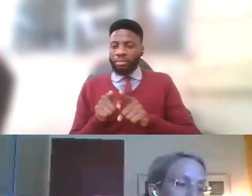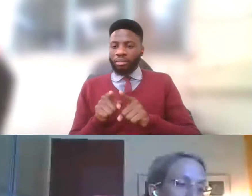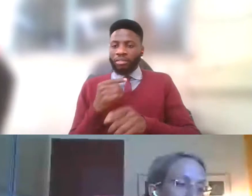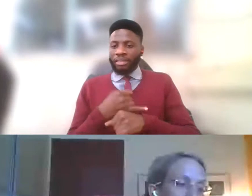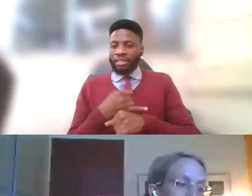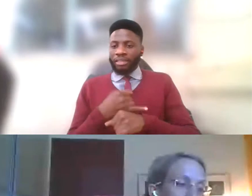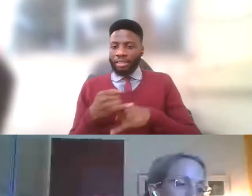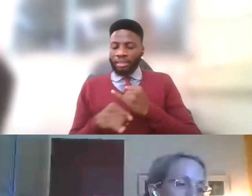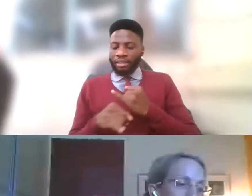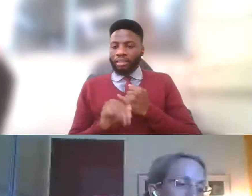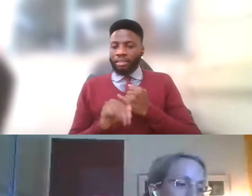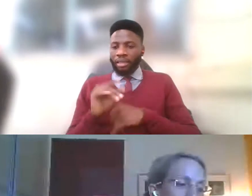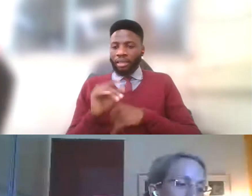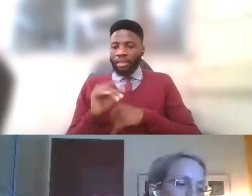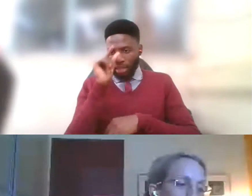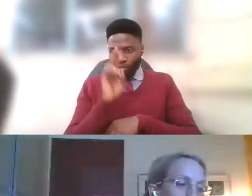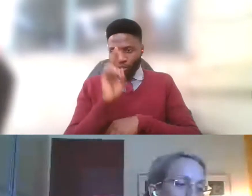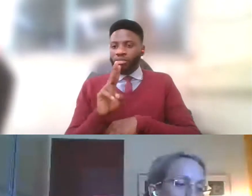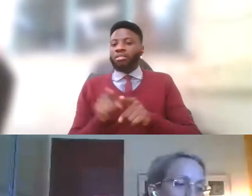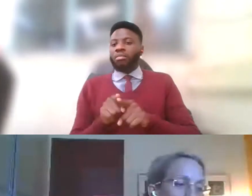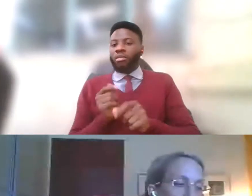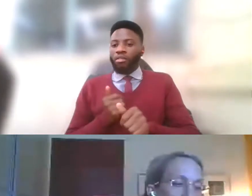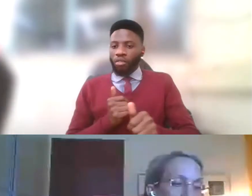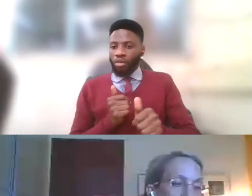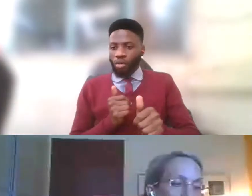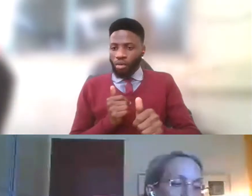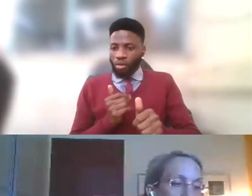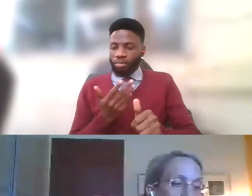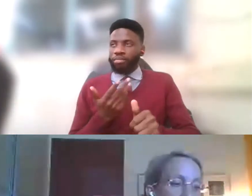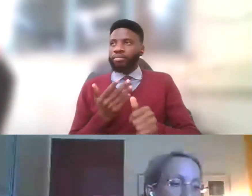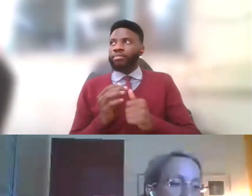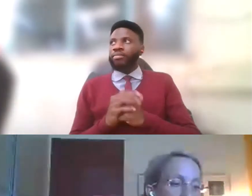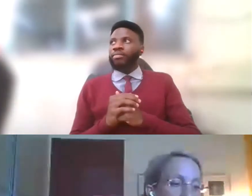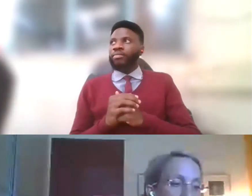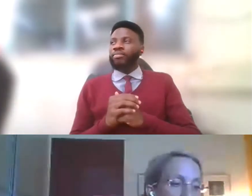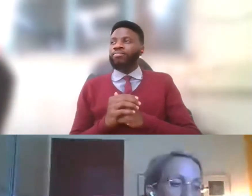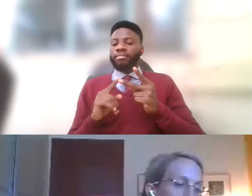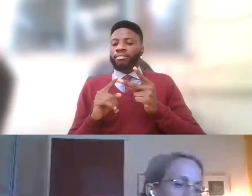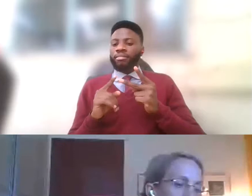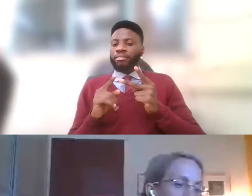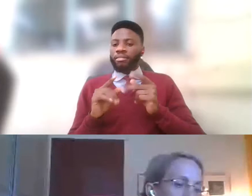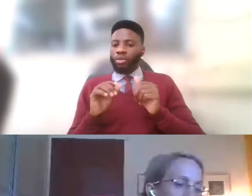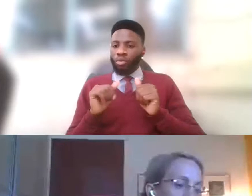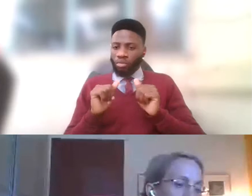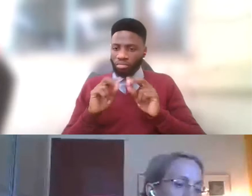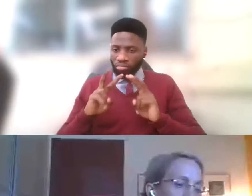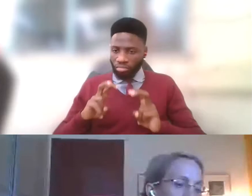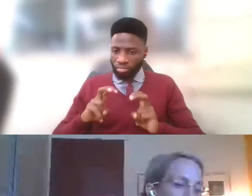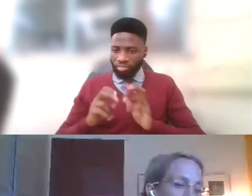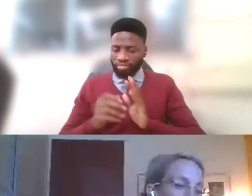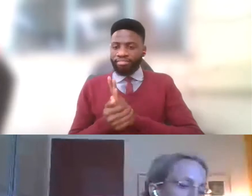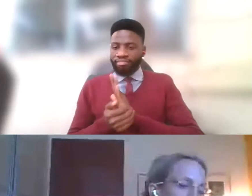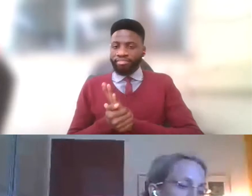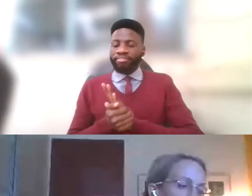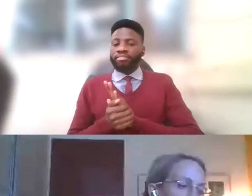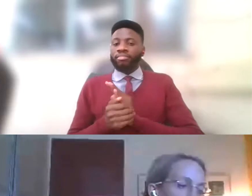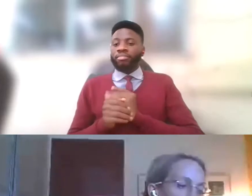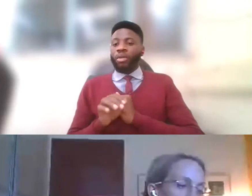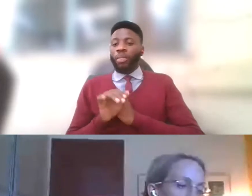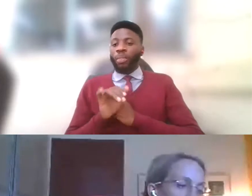him shortly. So I was asked a question on the future of work,